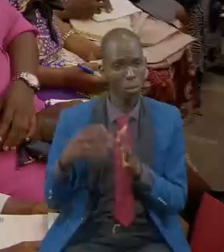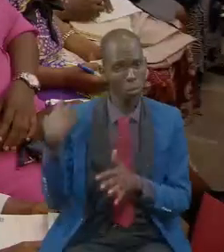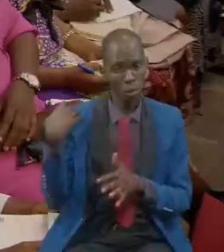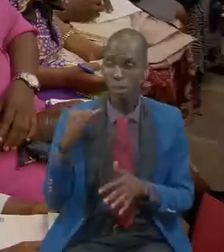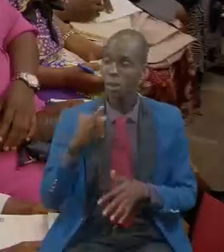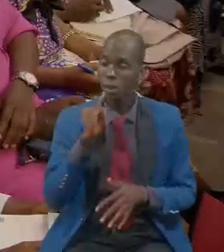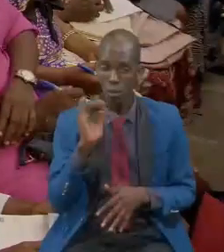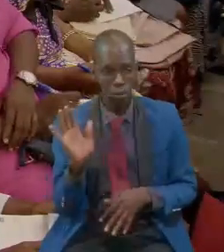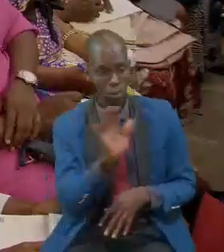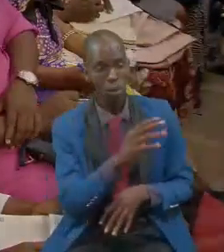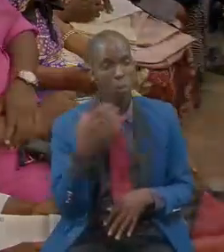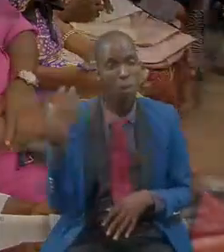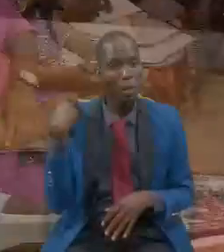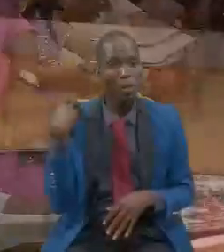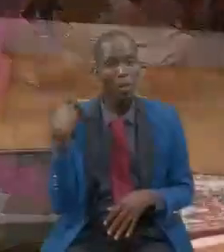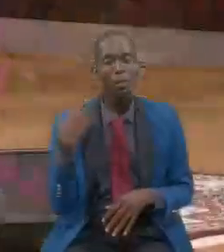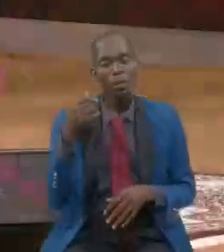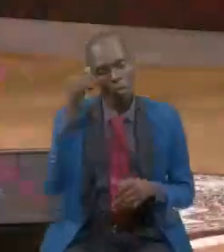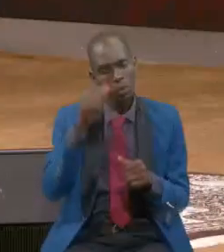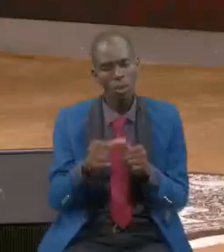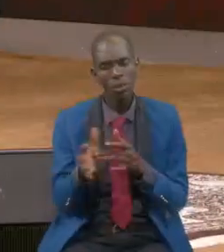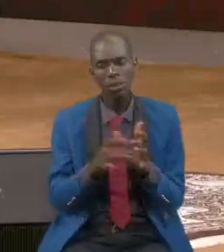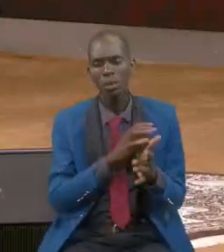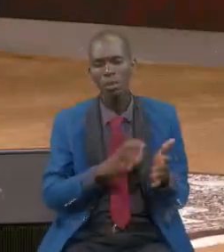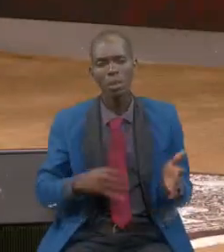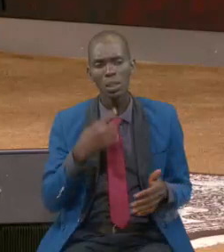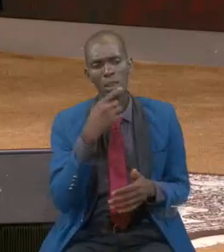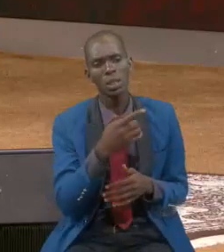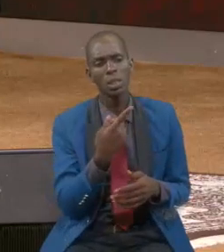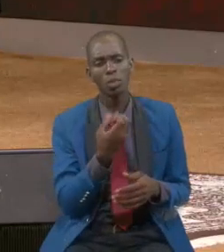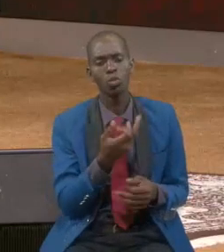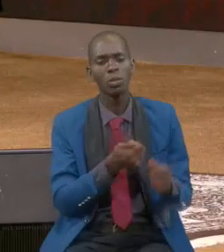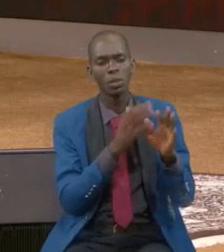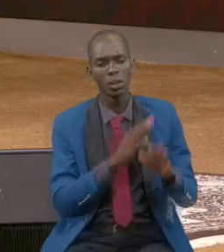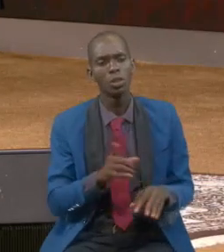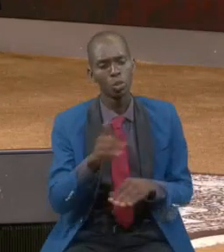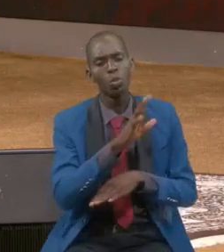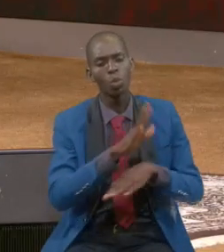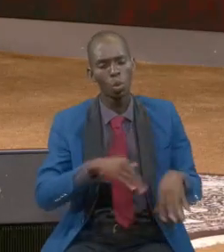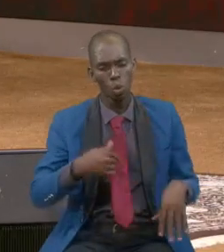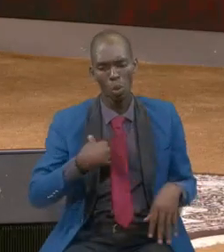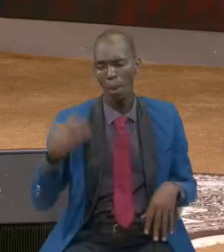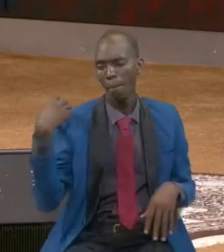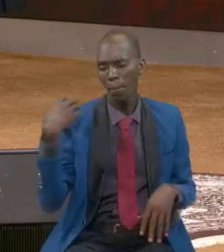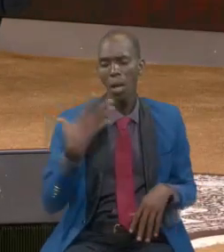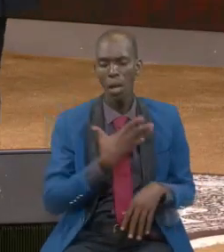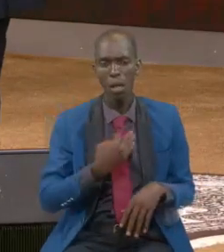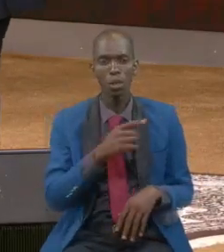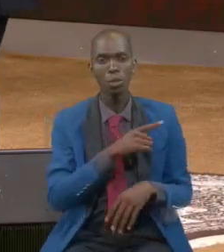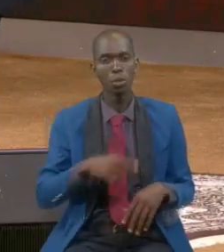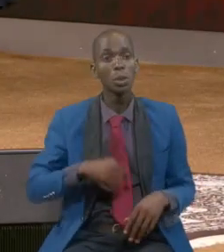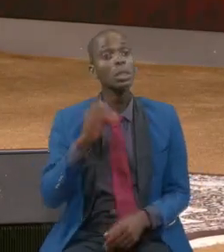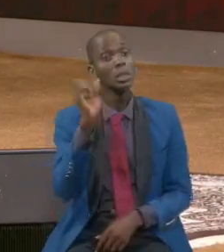disciples he call me master and Lord you say well for so am I